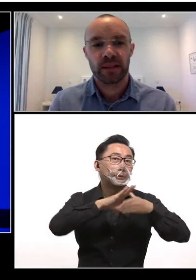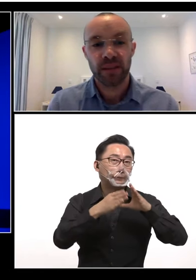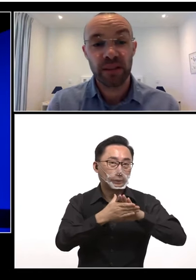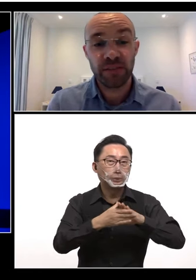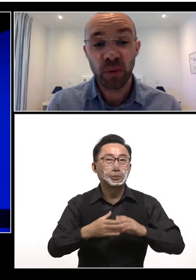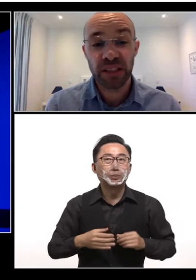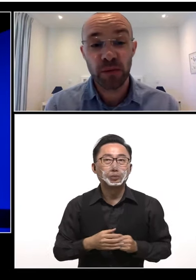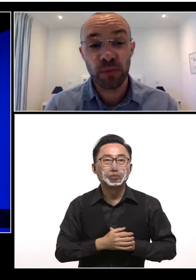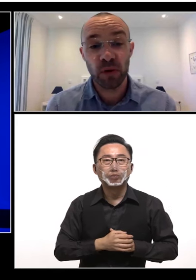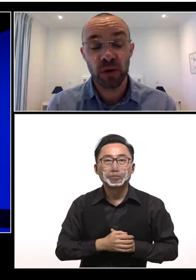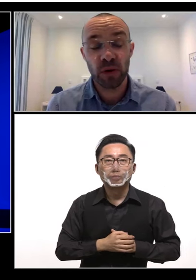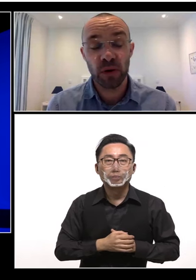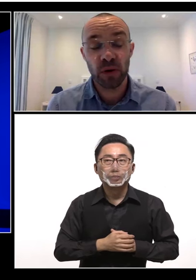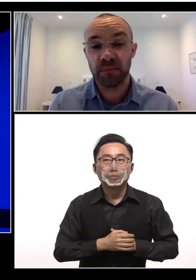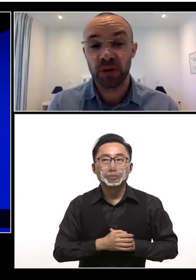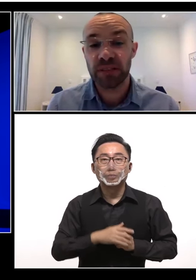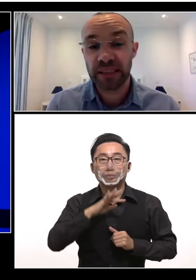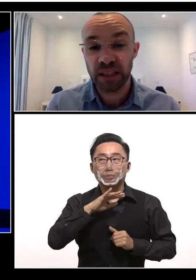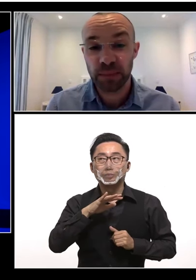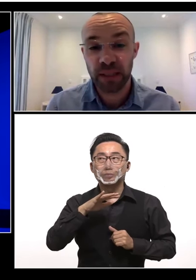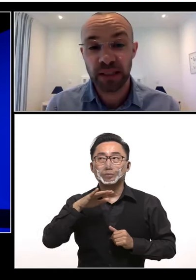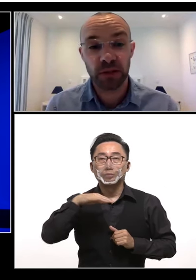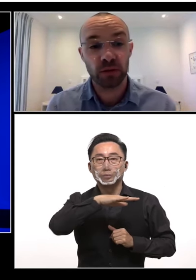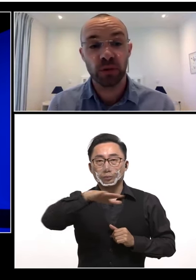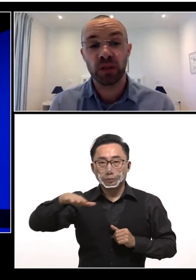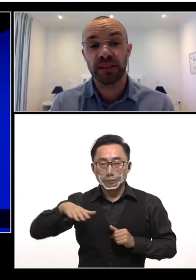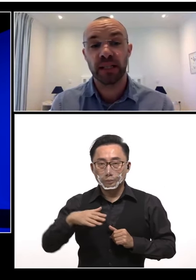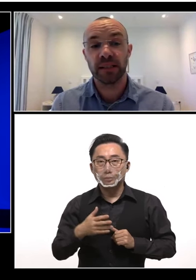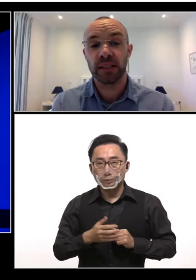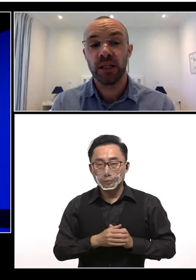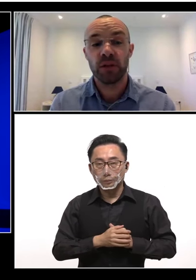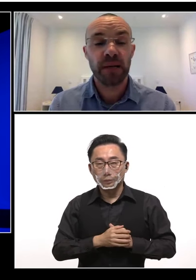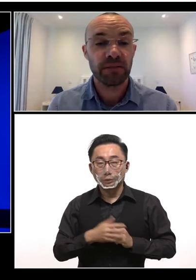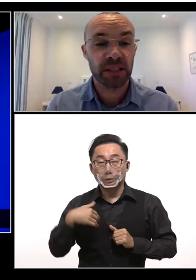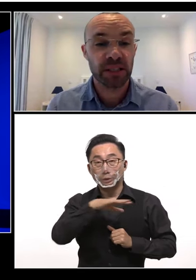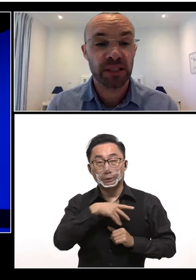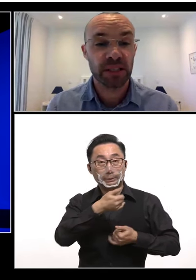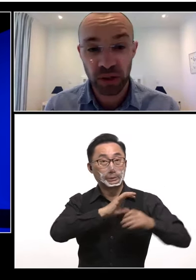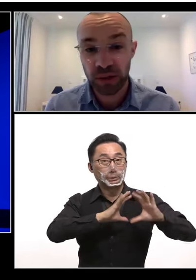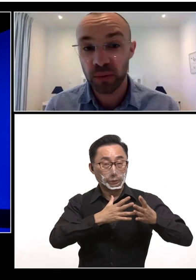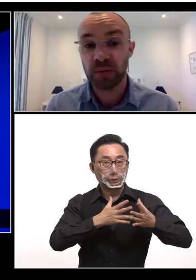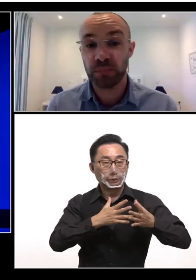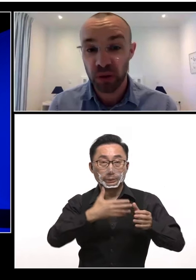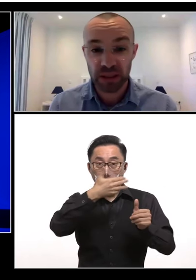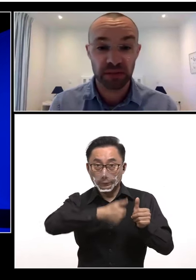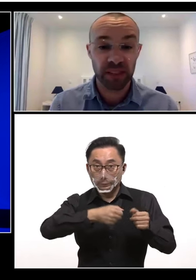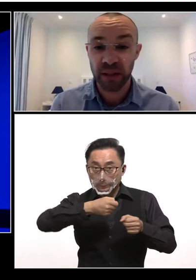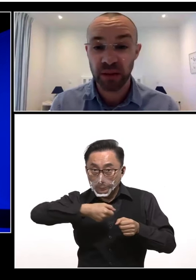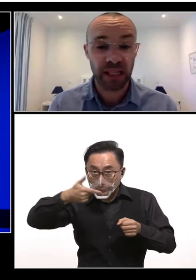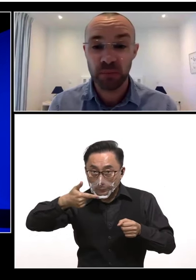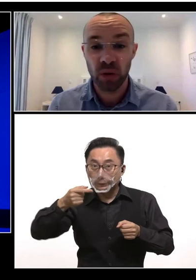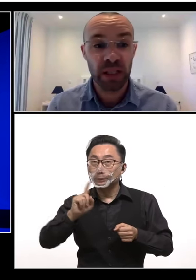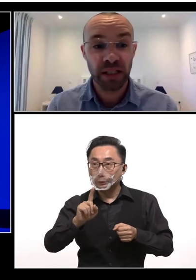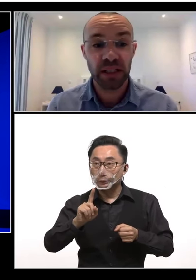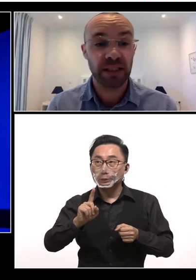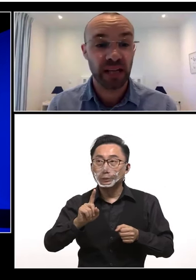So if you want to know more about Ad Infinitum or the research behind Extraordinary Wall of Silence, we've made a resource pack for you with books, videos and